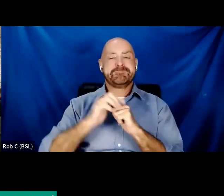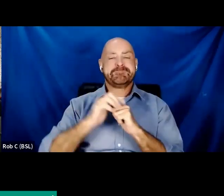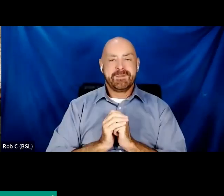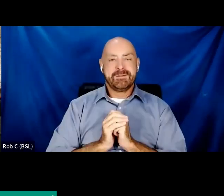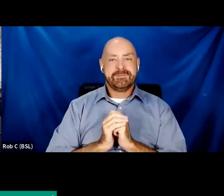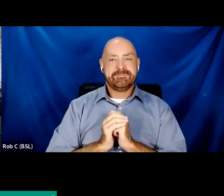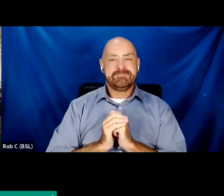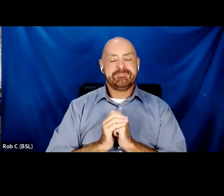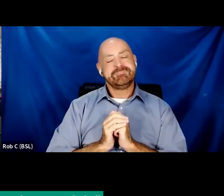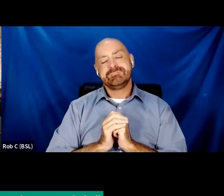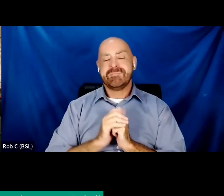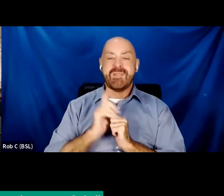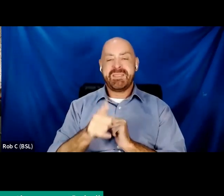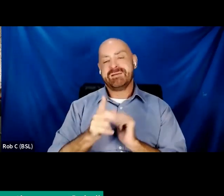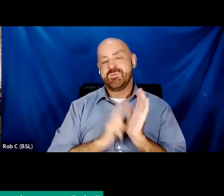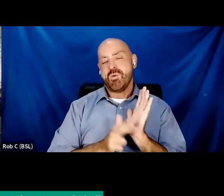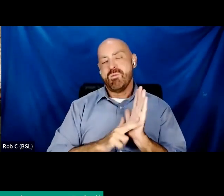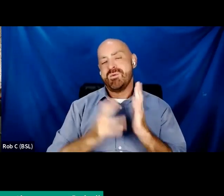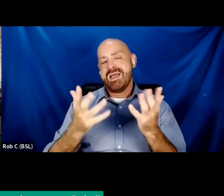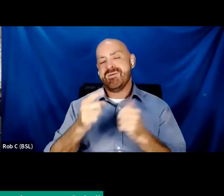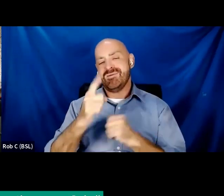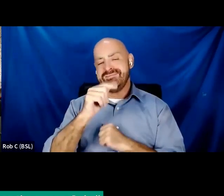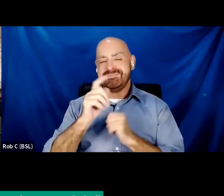normal. And